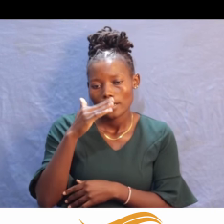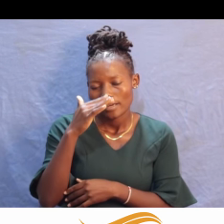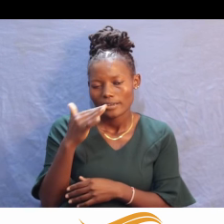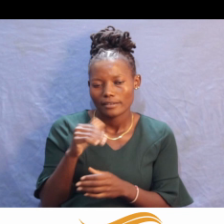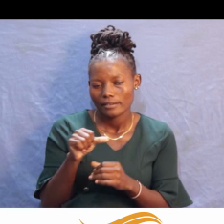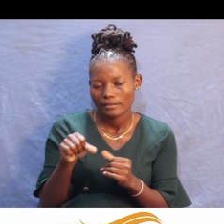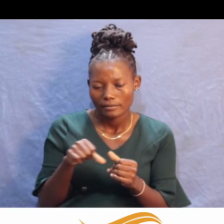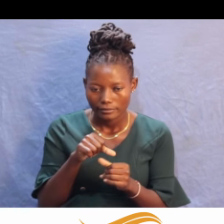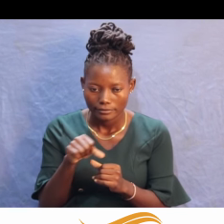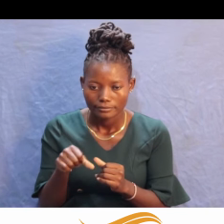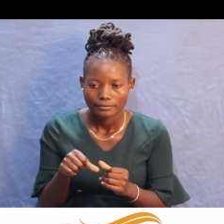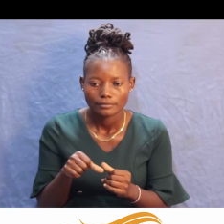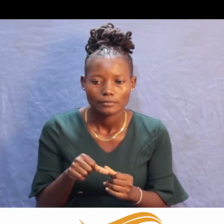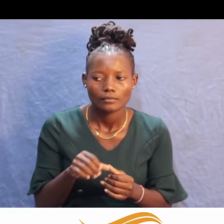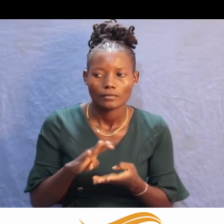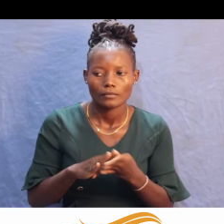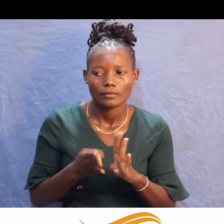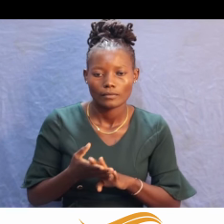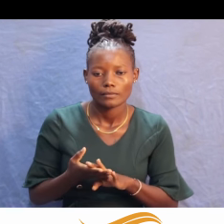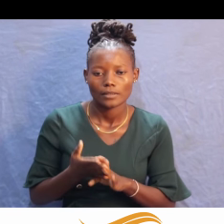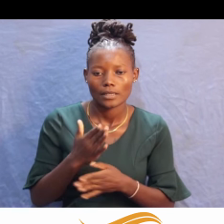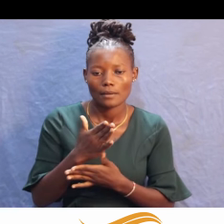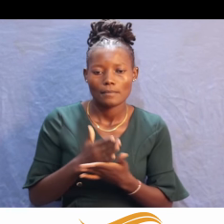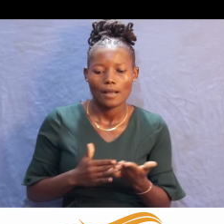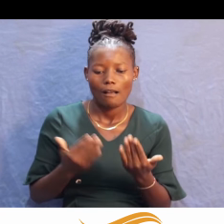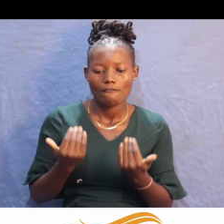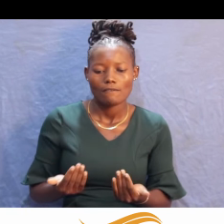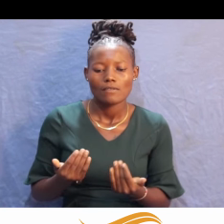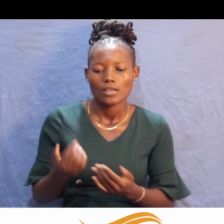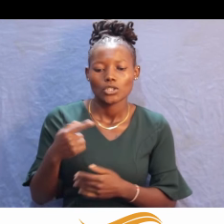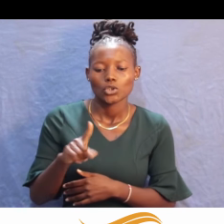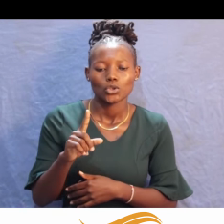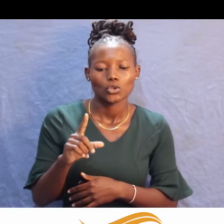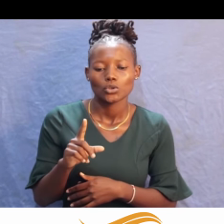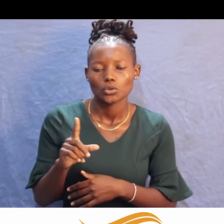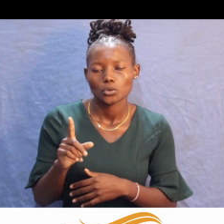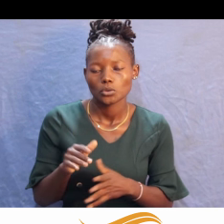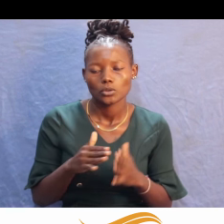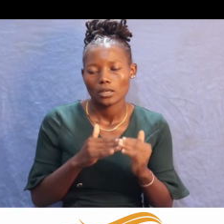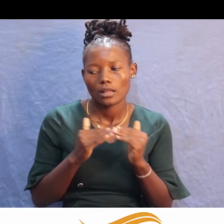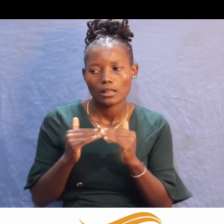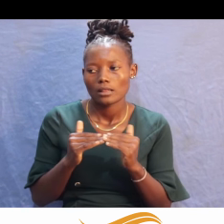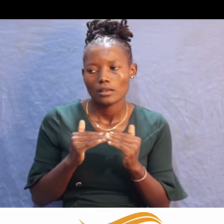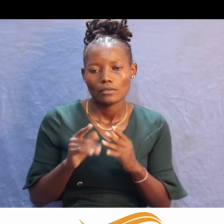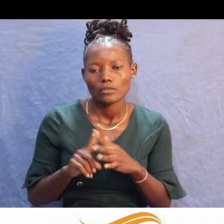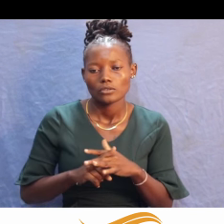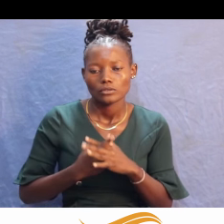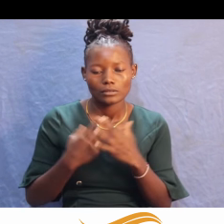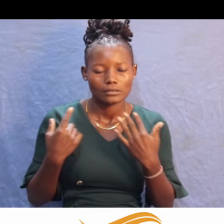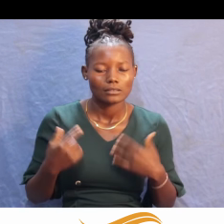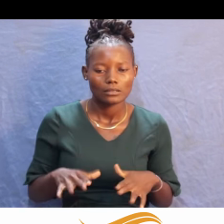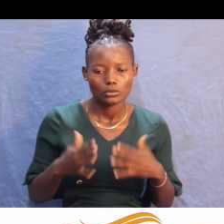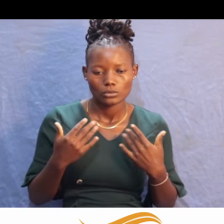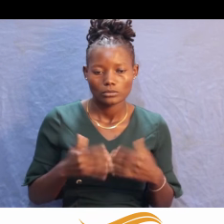almost linearly. Then when you become about halfway to your capacity, you start moving a lot of